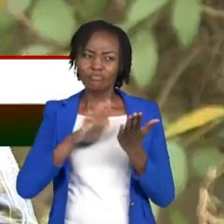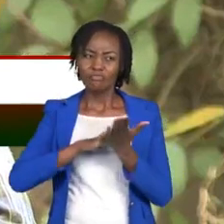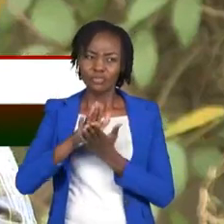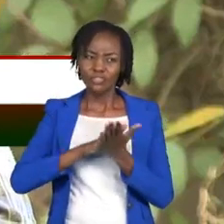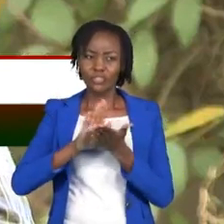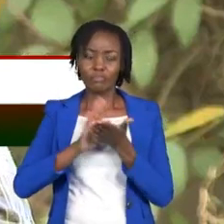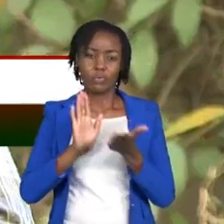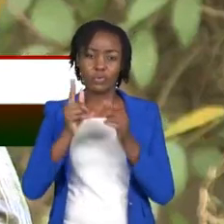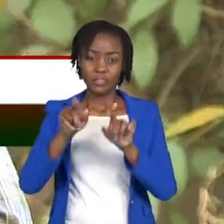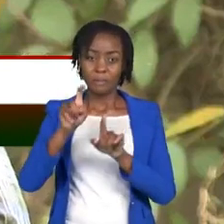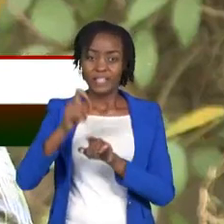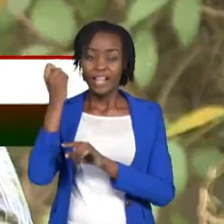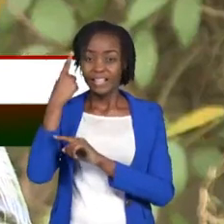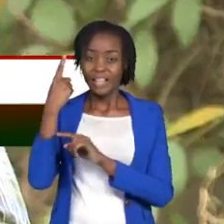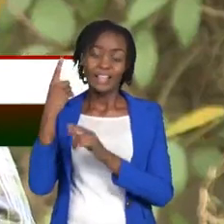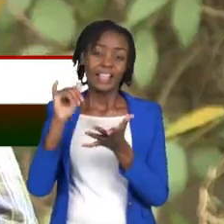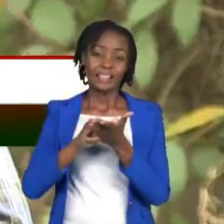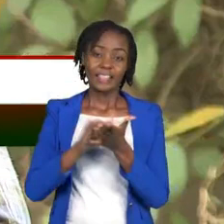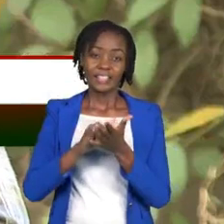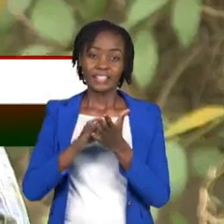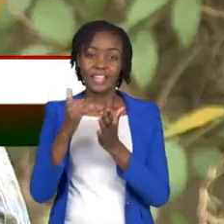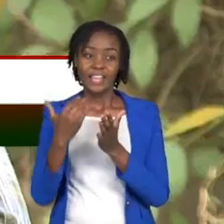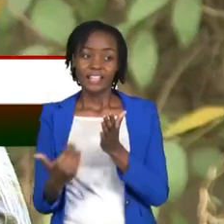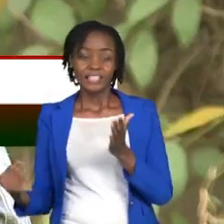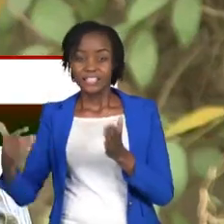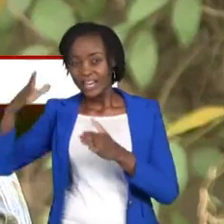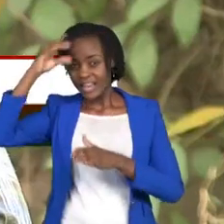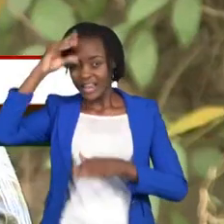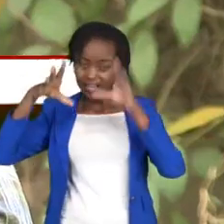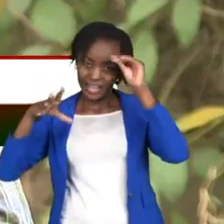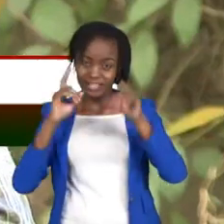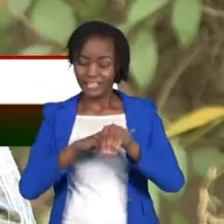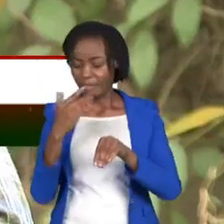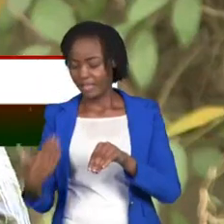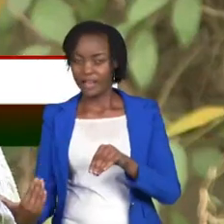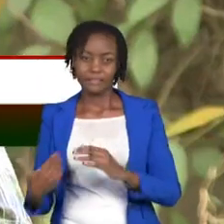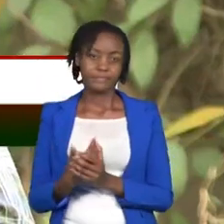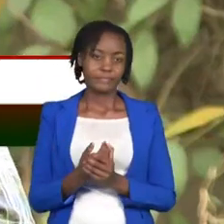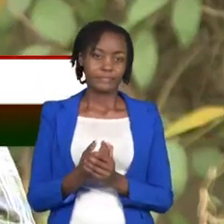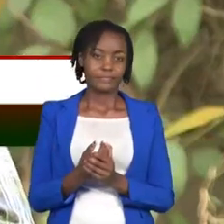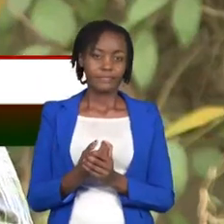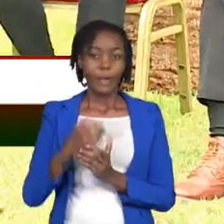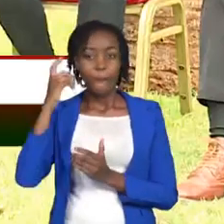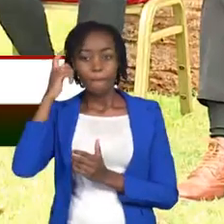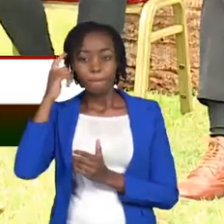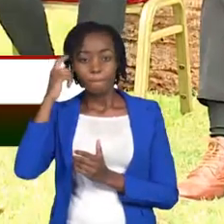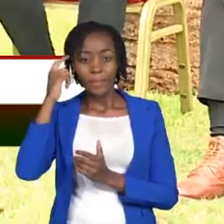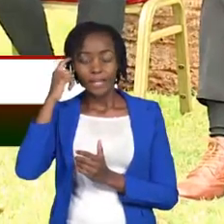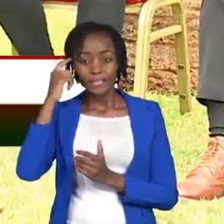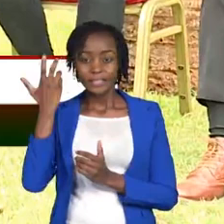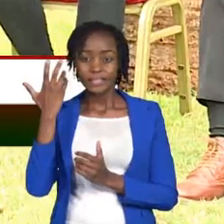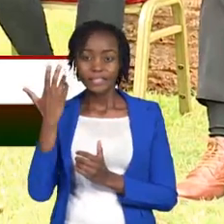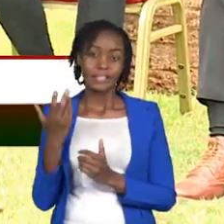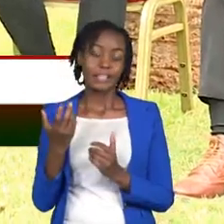we have to understand that the kids getting the education are not adults like us. They are people who are very, their minds are very malleable at that point in time. These people who are